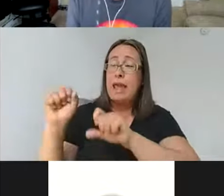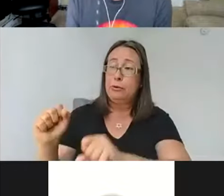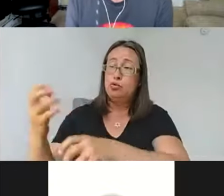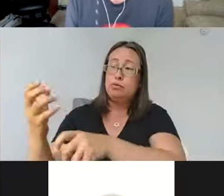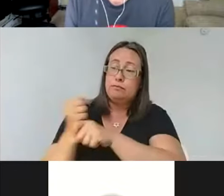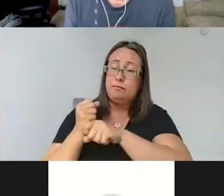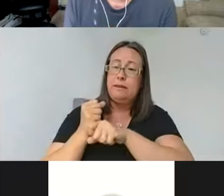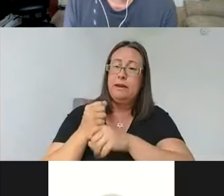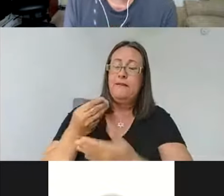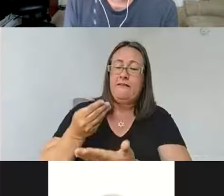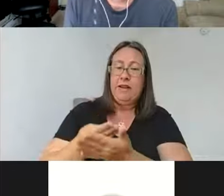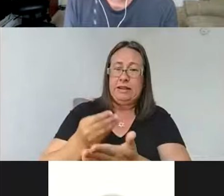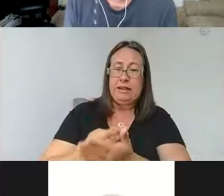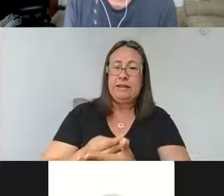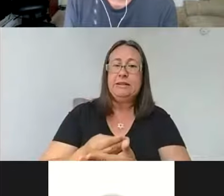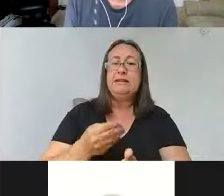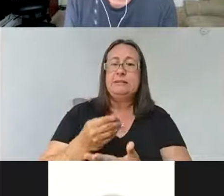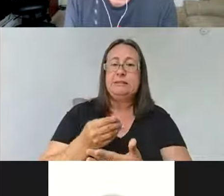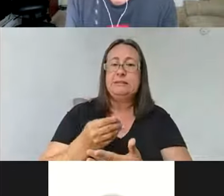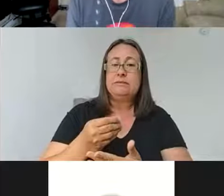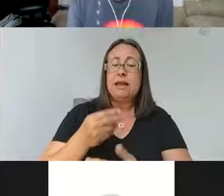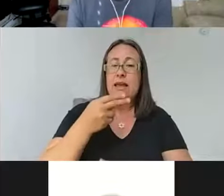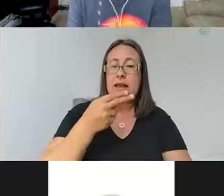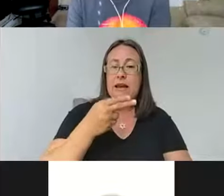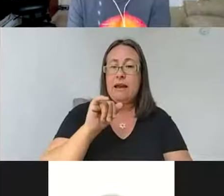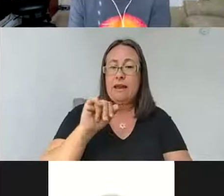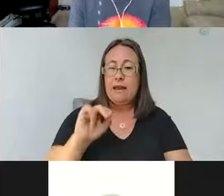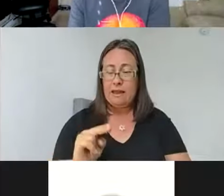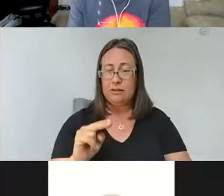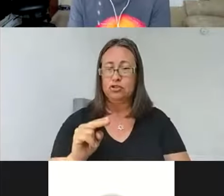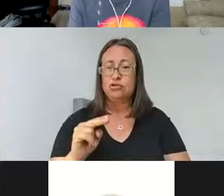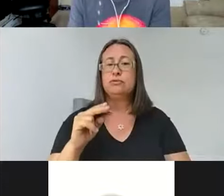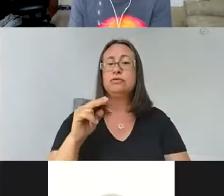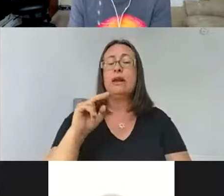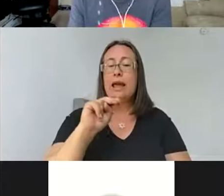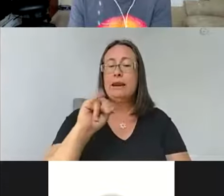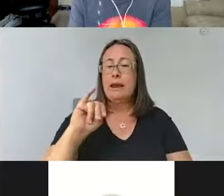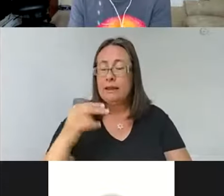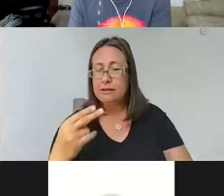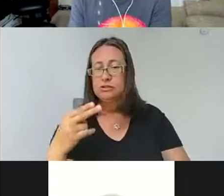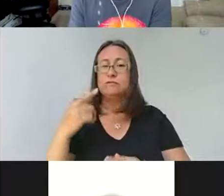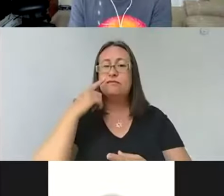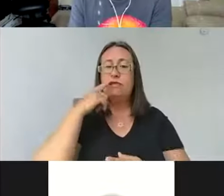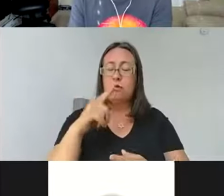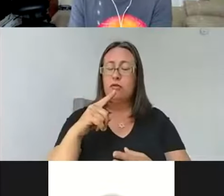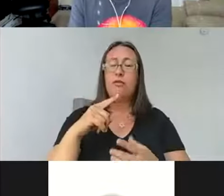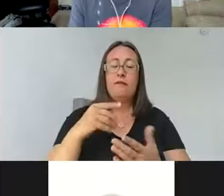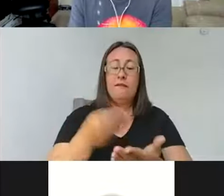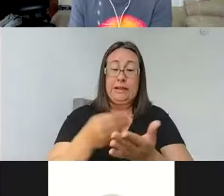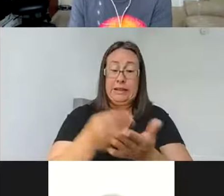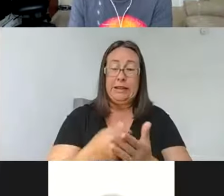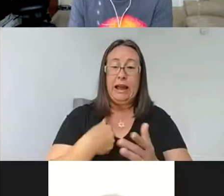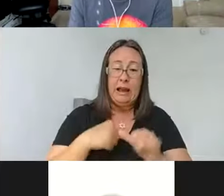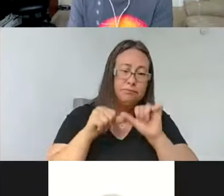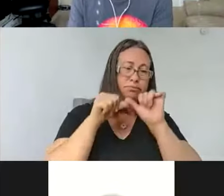this NIH diversity program for the rest of the year. And so I did about a year and a half worth of research in his